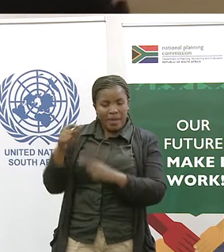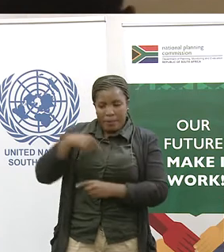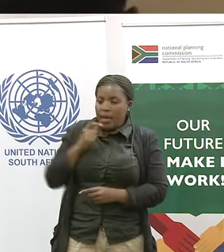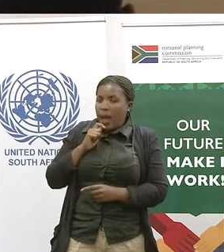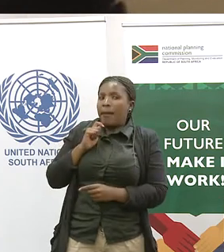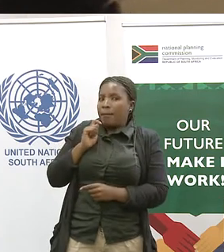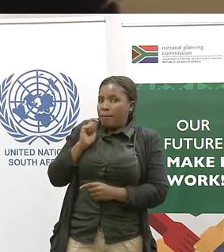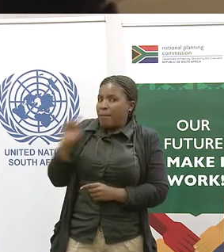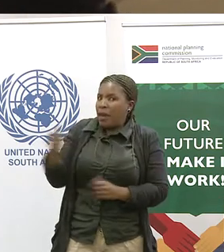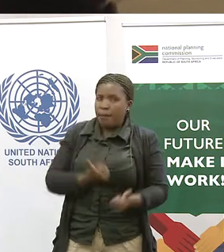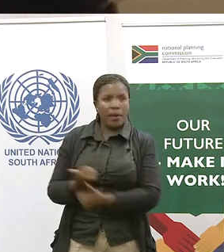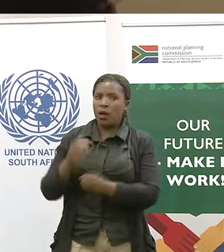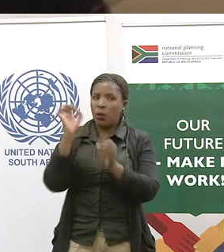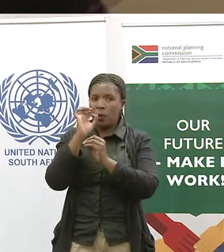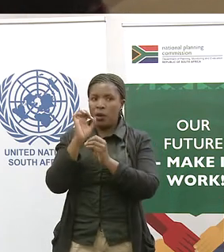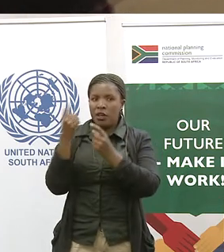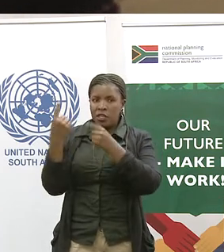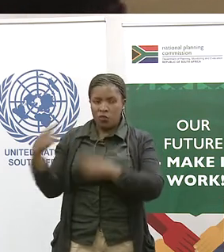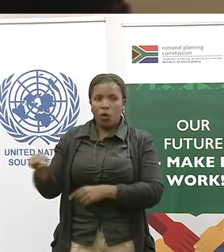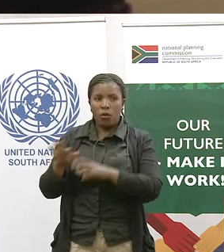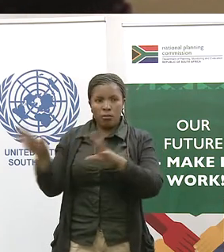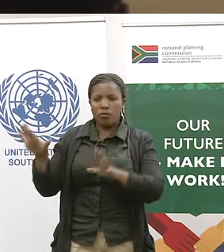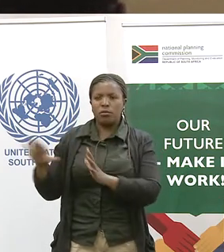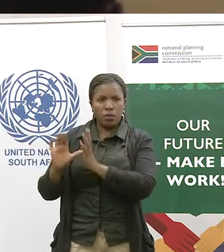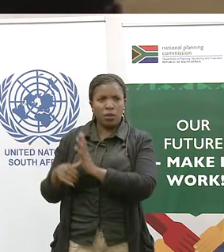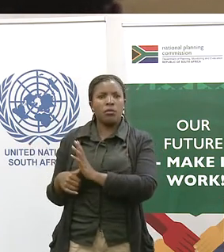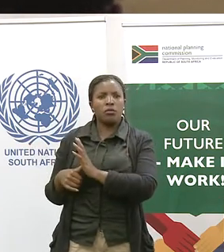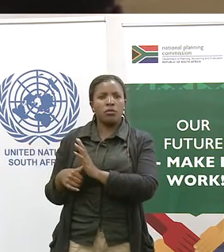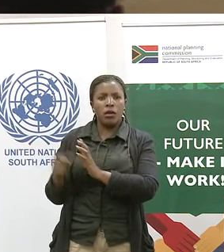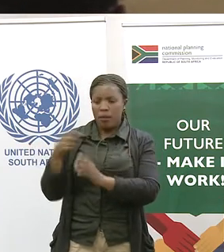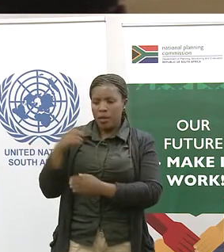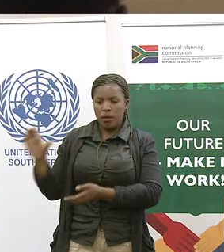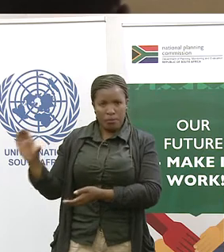earmarked for students with disabilities. So I came through that process.